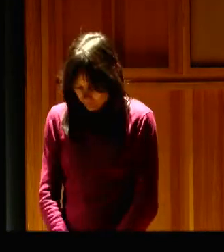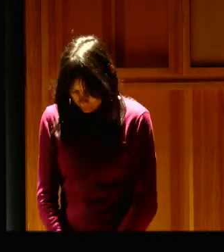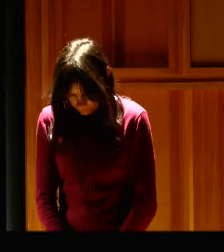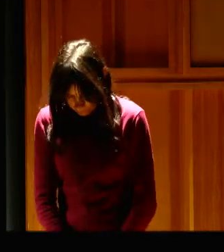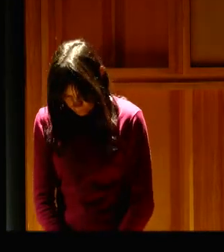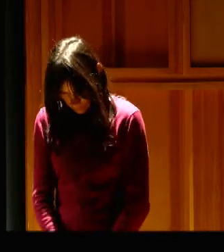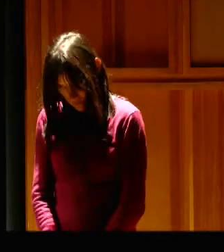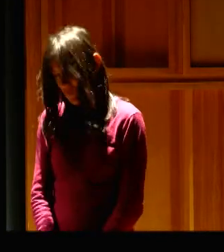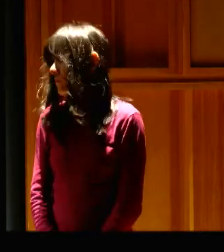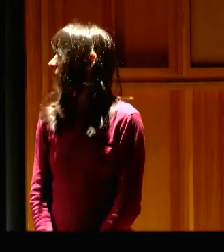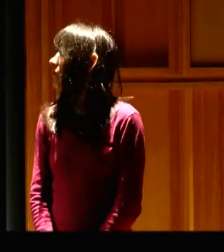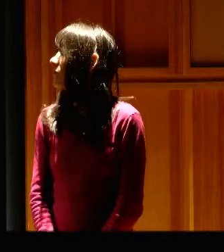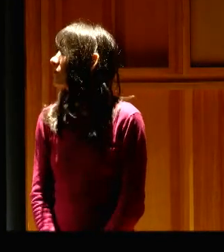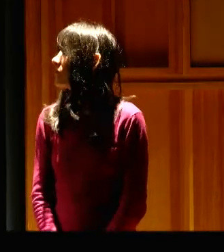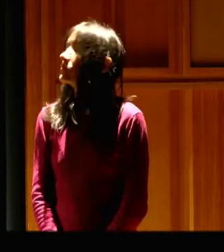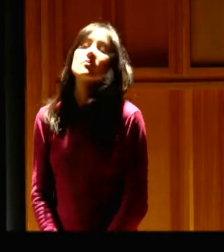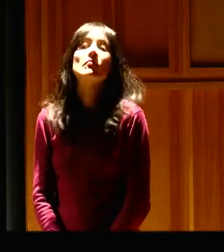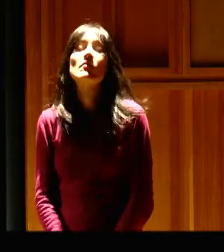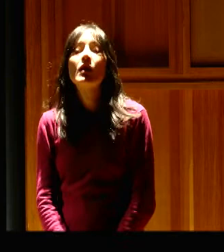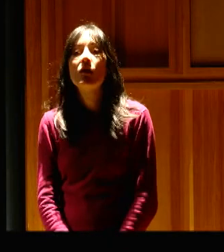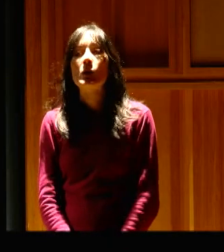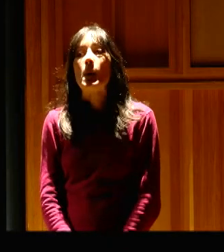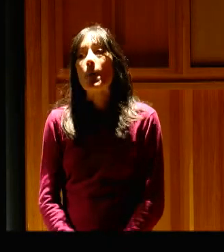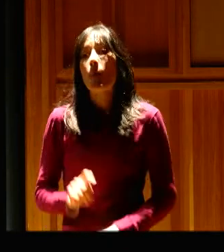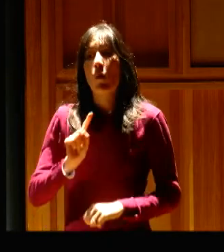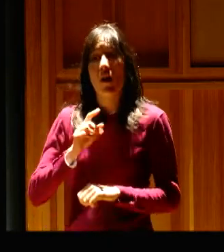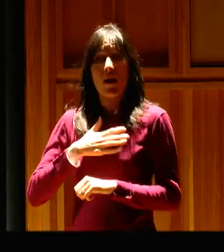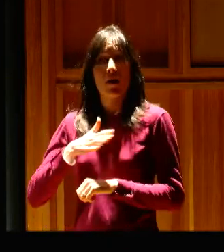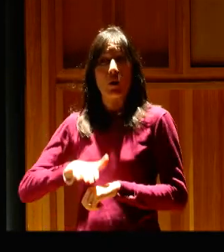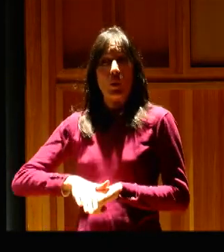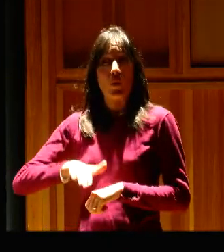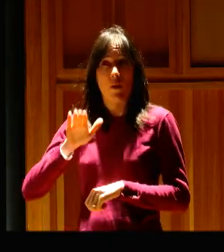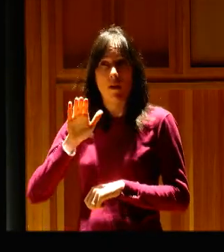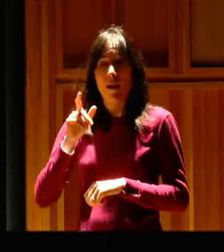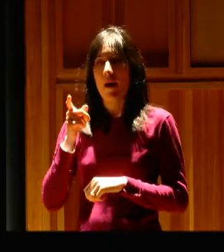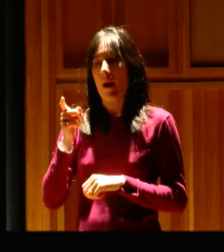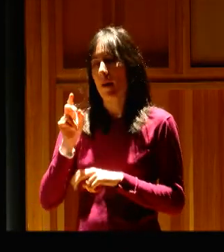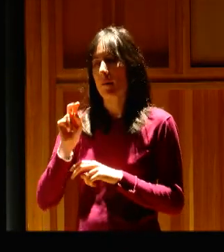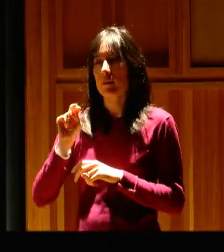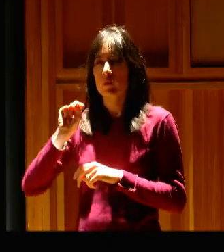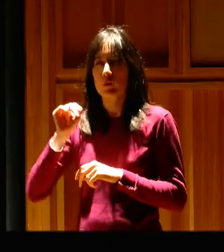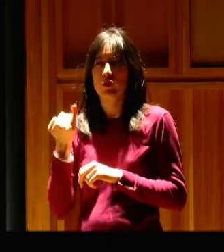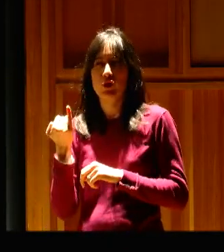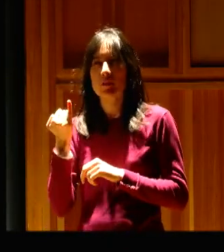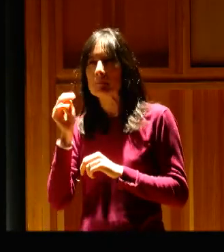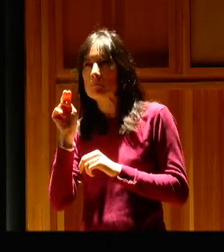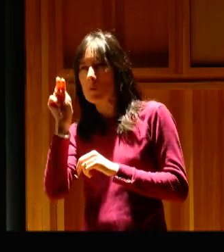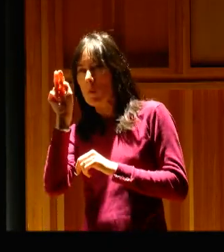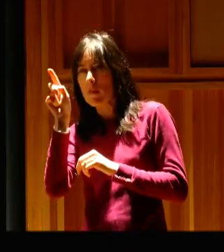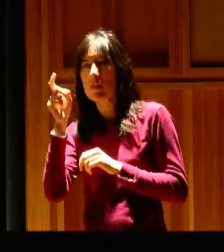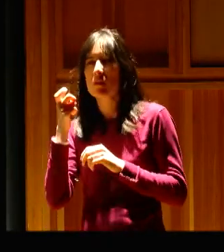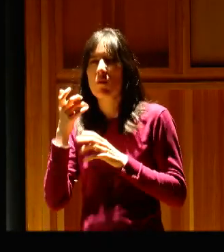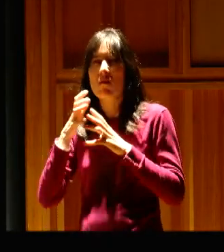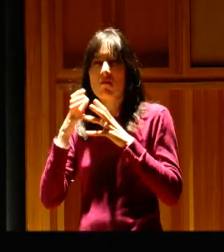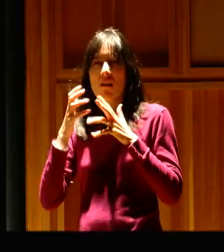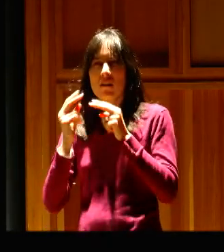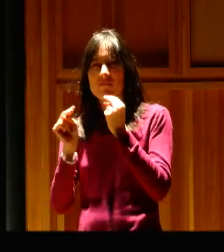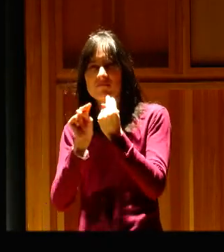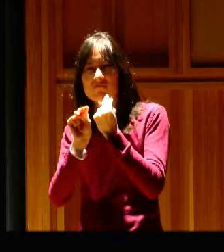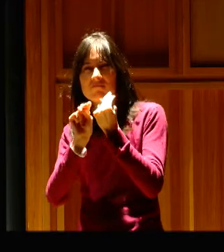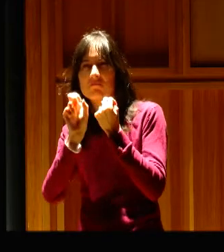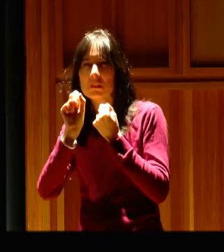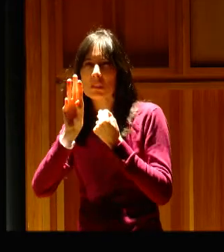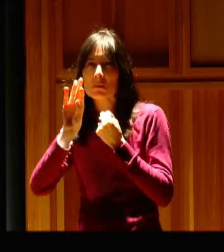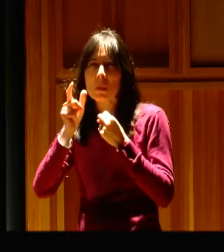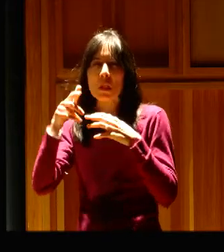Growing up amongst the smog-filled highways and shopping malls of northern New Jersey, I took comfort in knowing that the